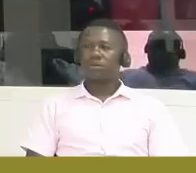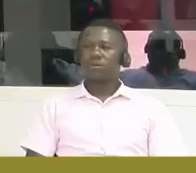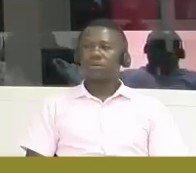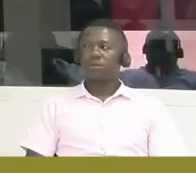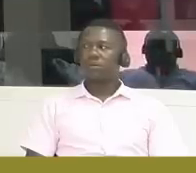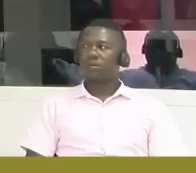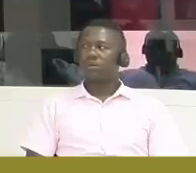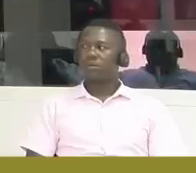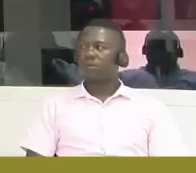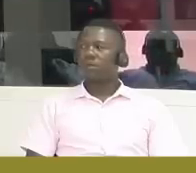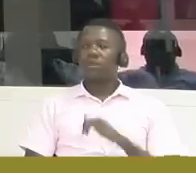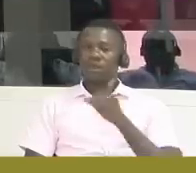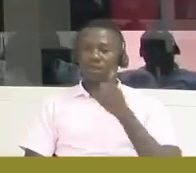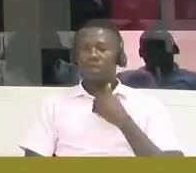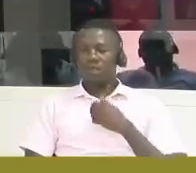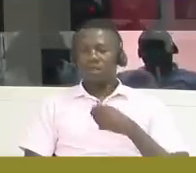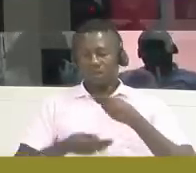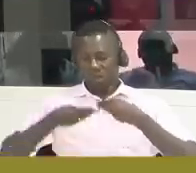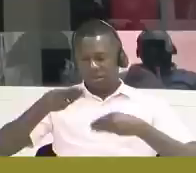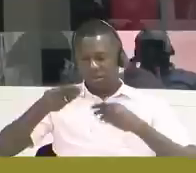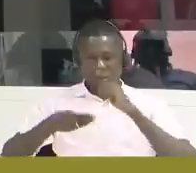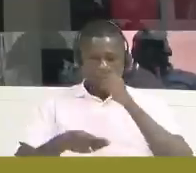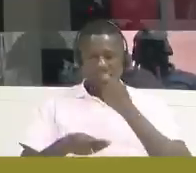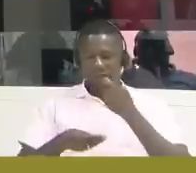Yes, that's the death certificate.